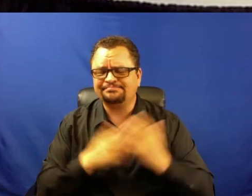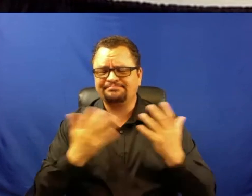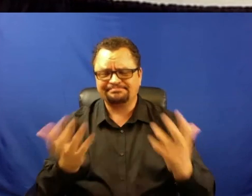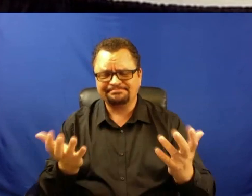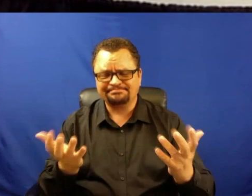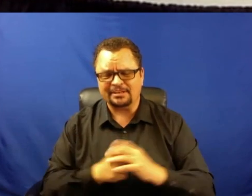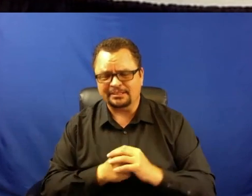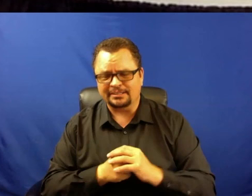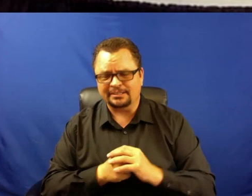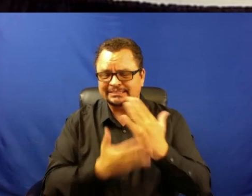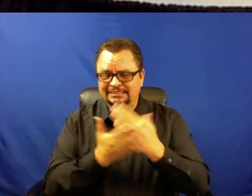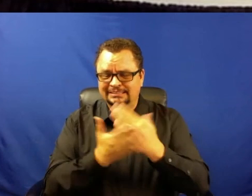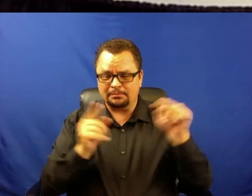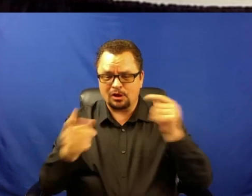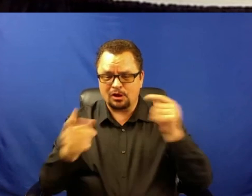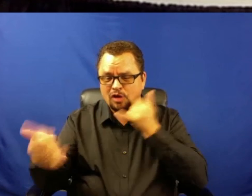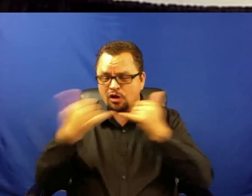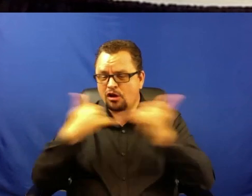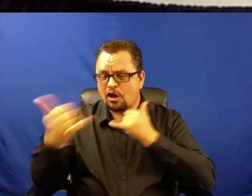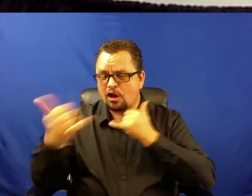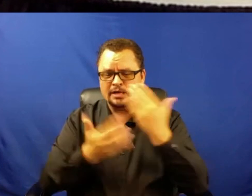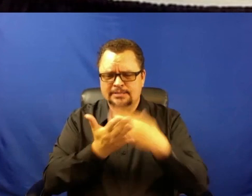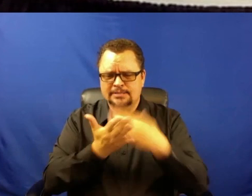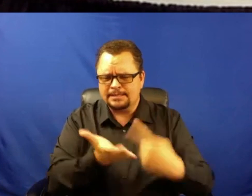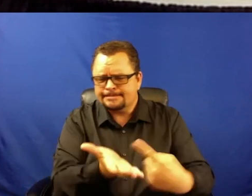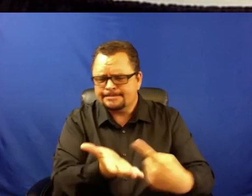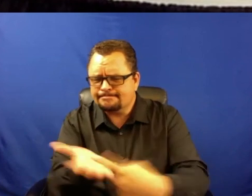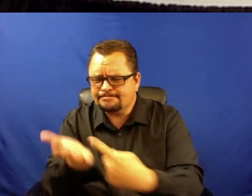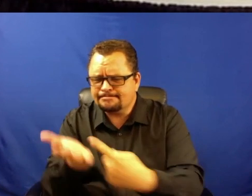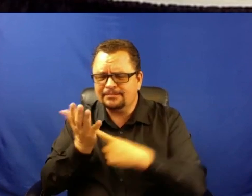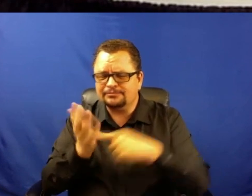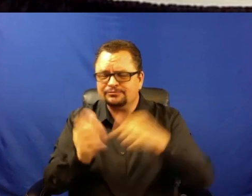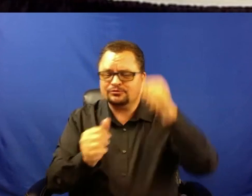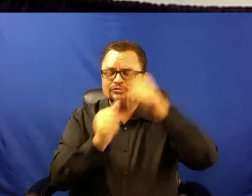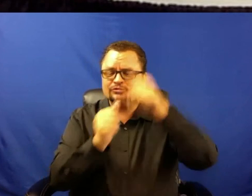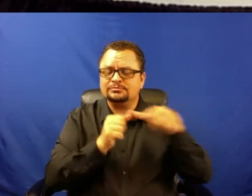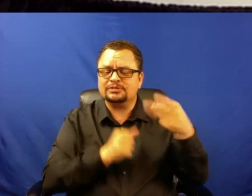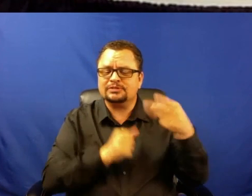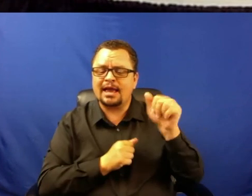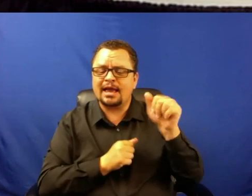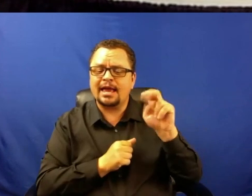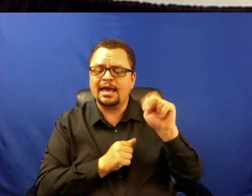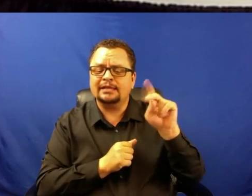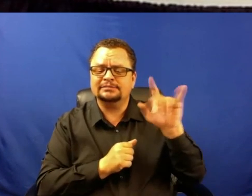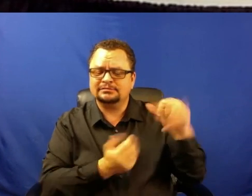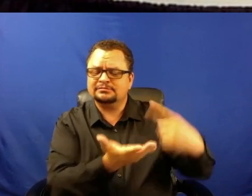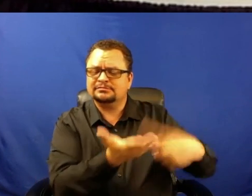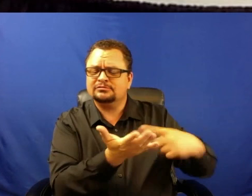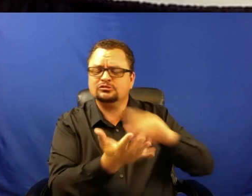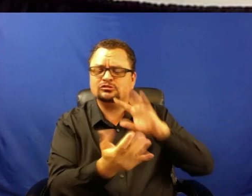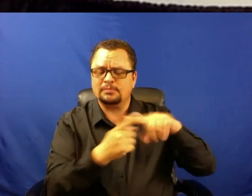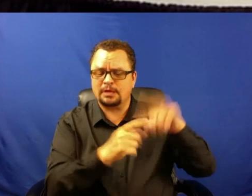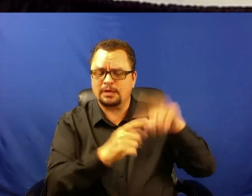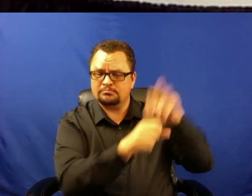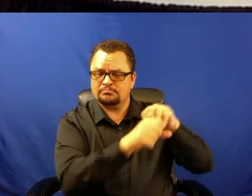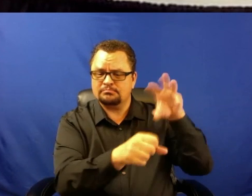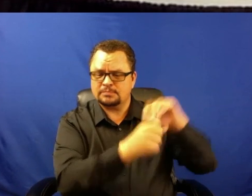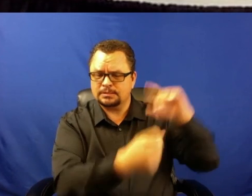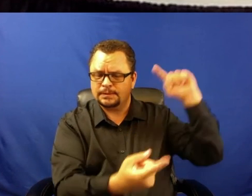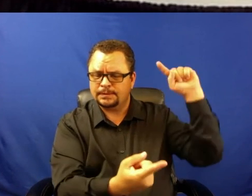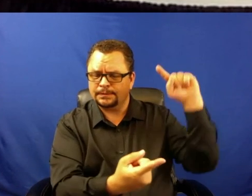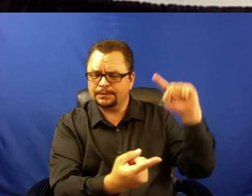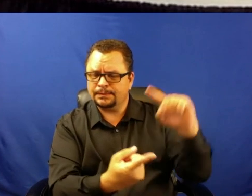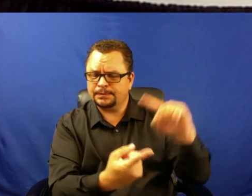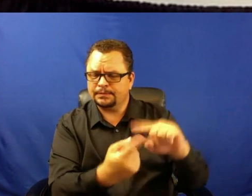of participation, also in the contact tracing. So I mean, there's just many challenges, and I